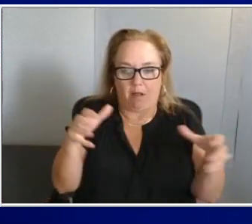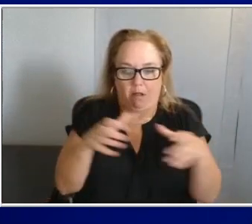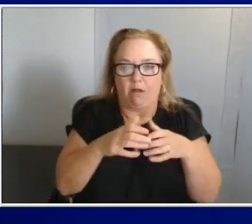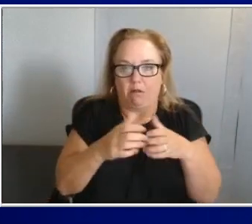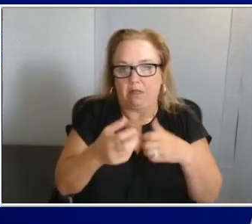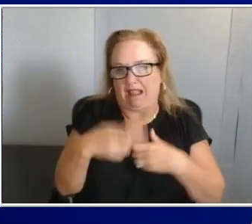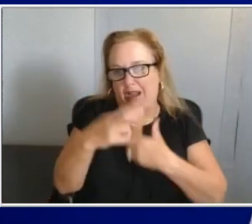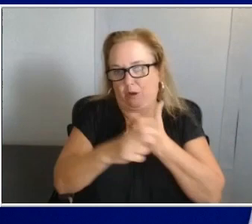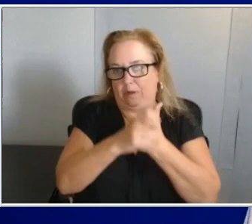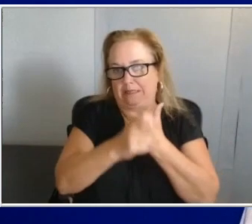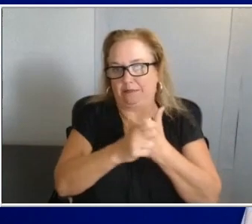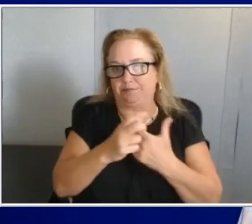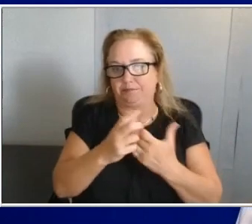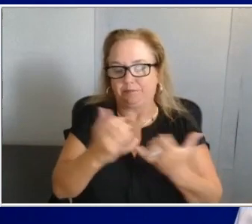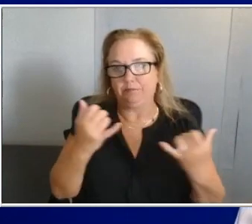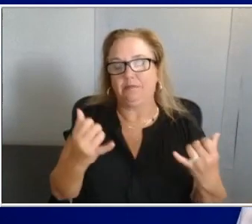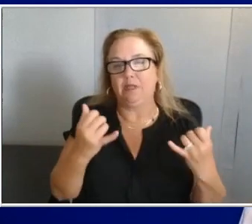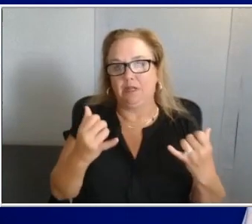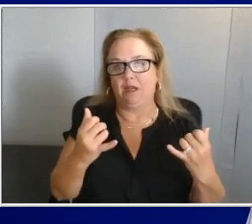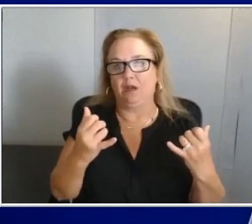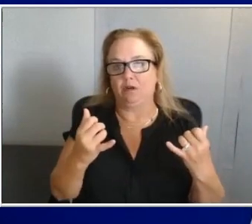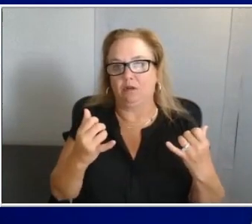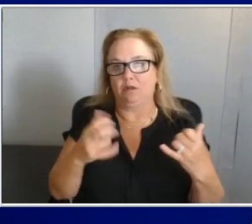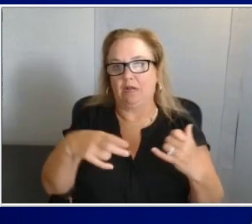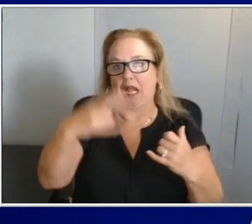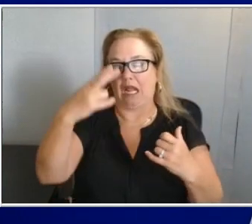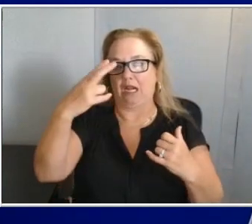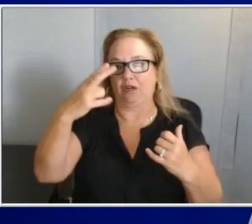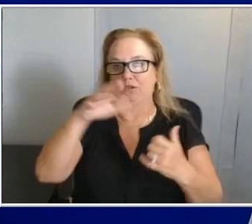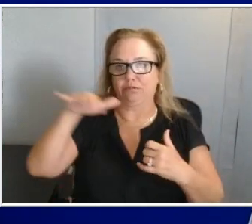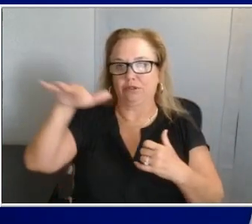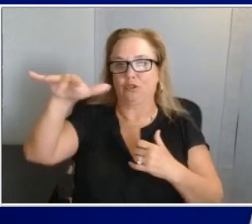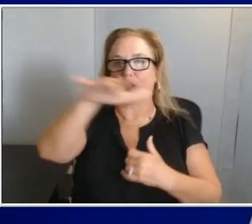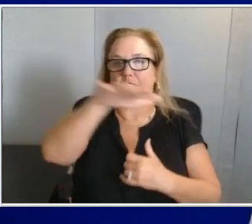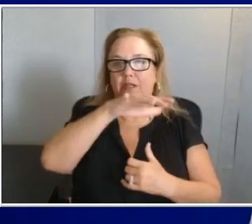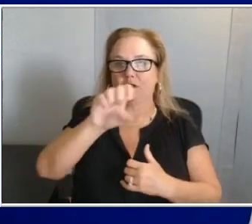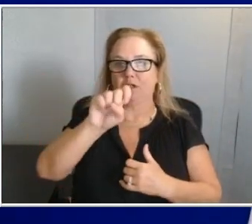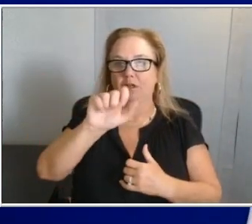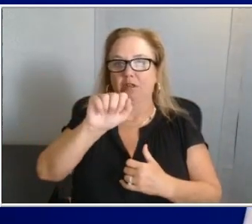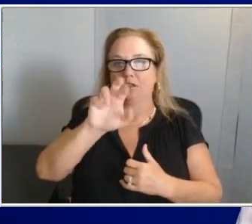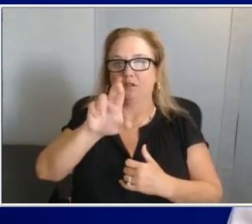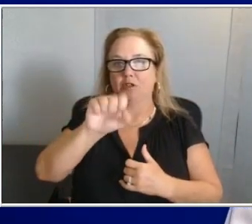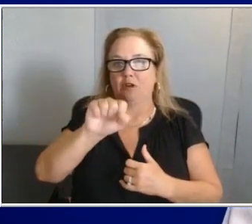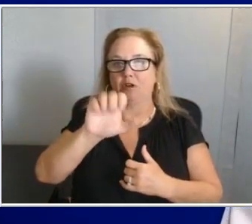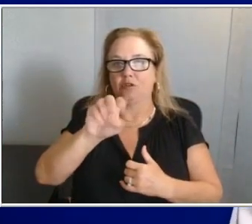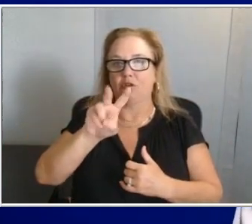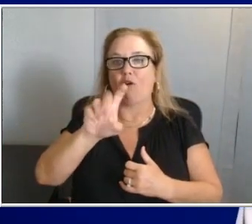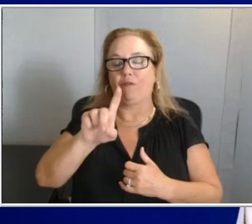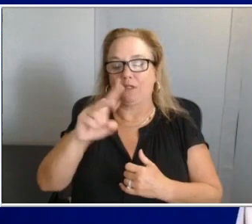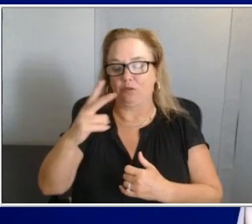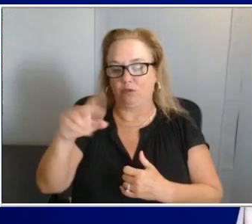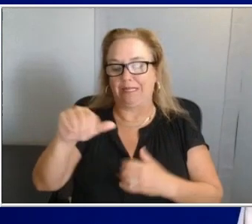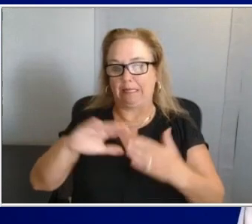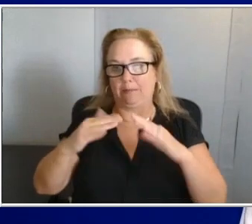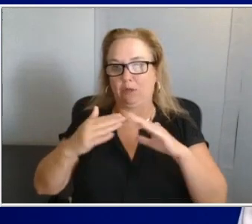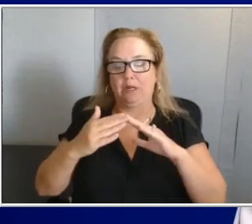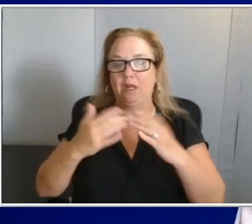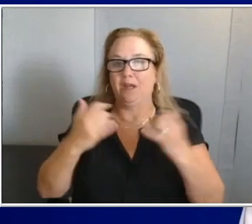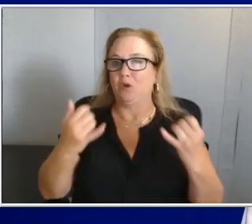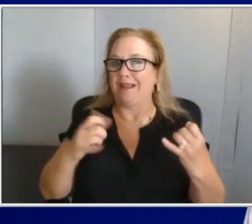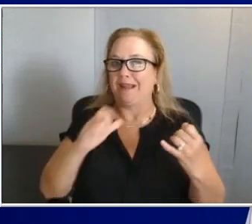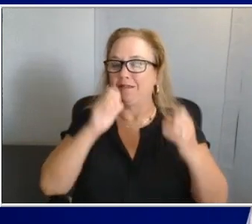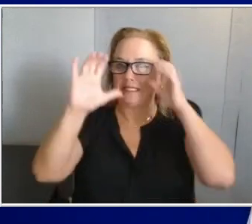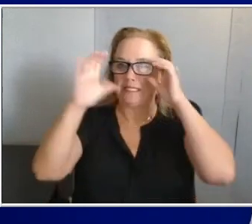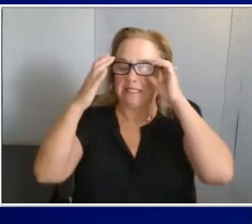especially now as we know there is pretty good or higher circulation of SARS-CoV-2 in the community. Right now, there doesn't seem to be that